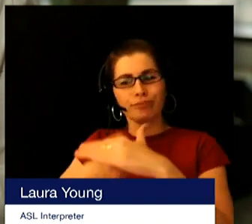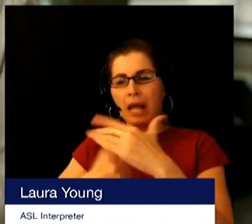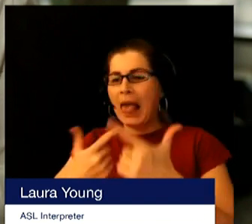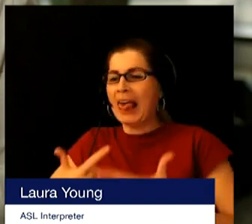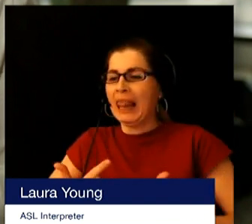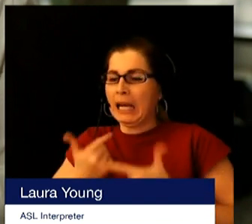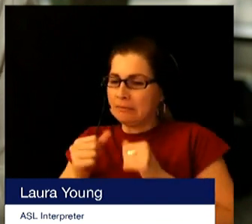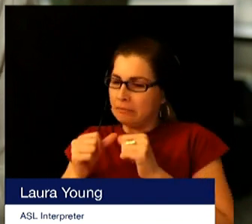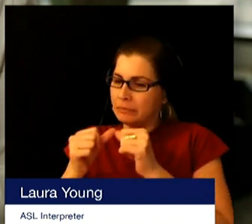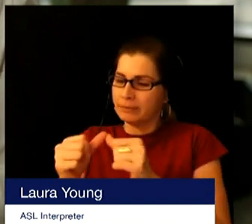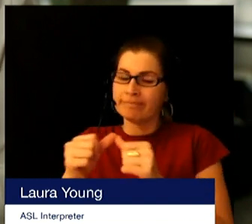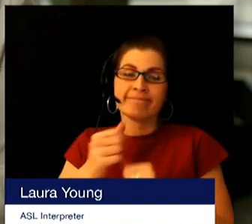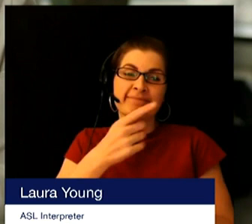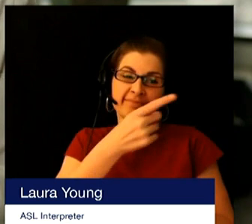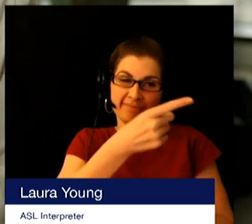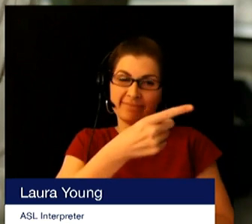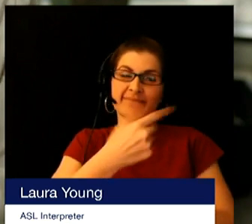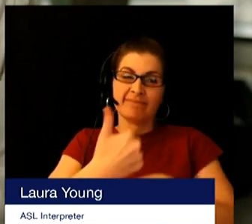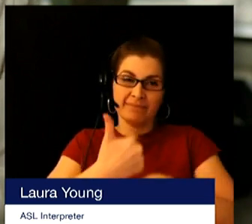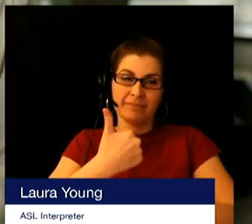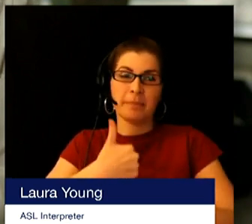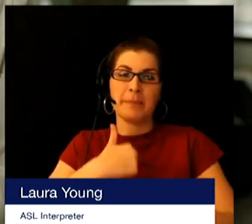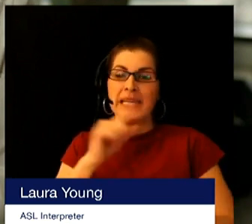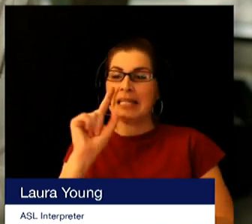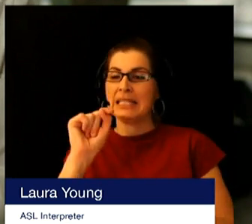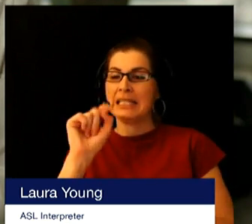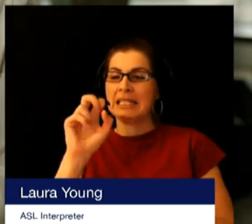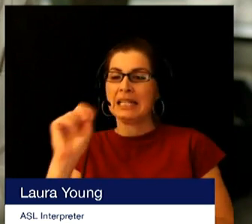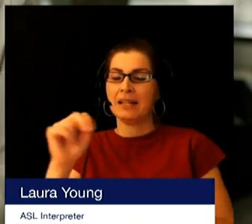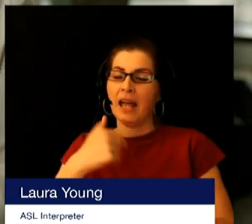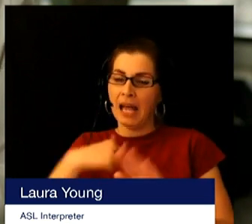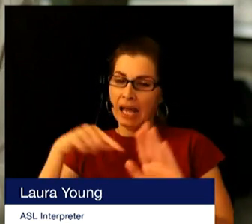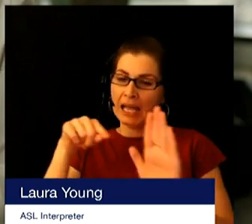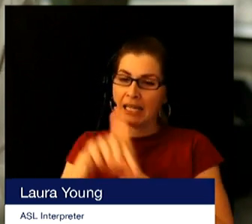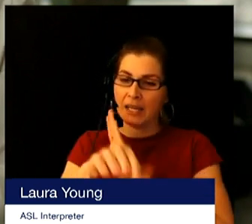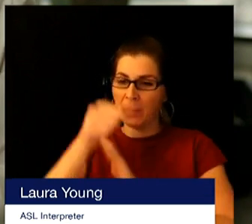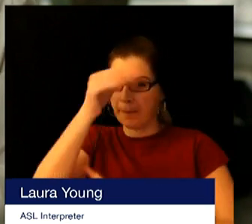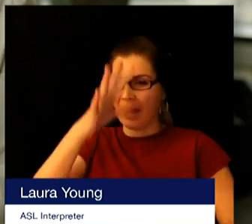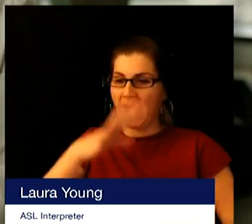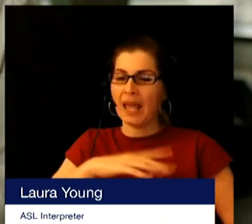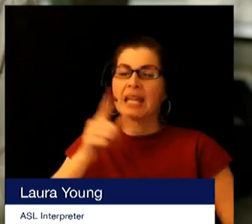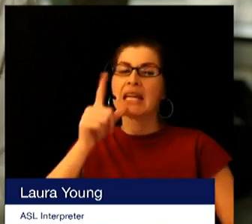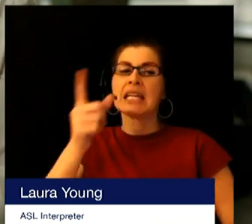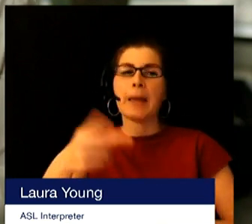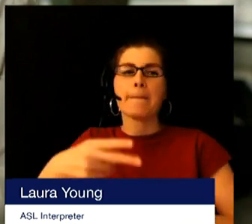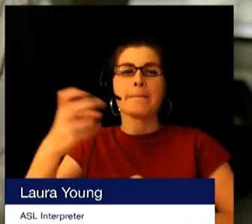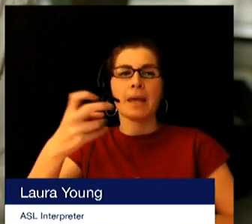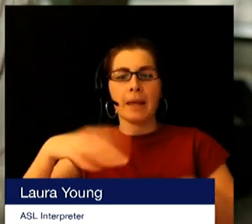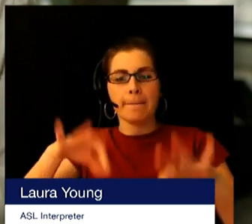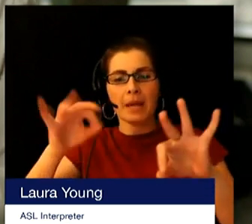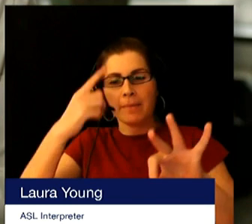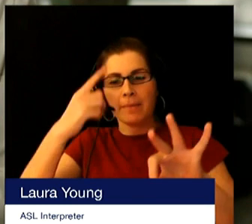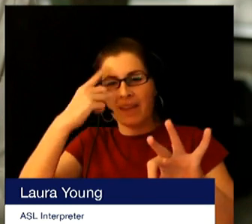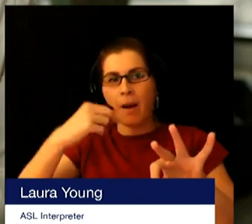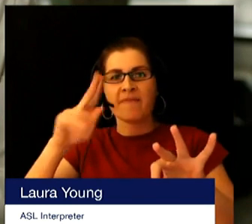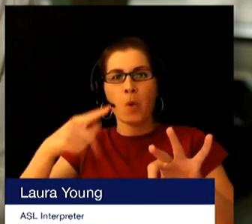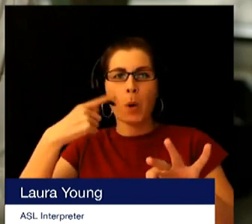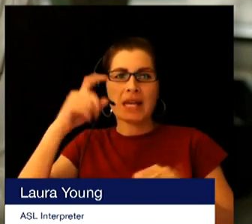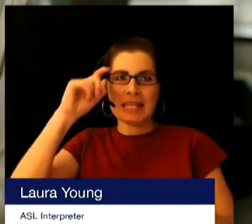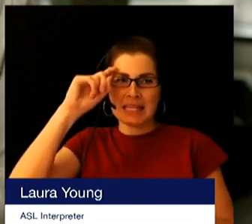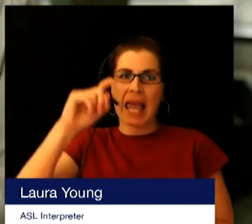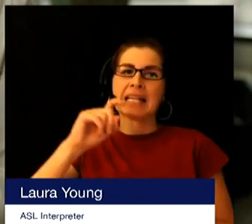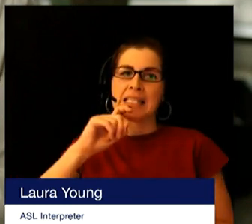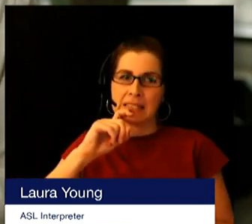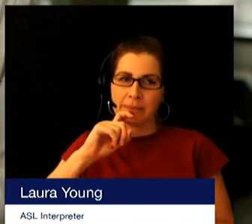in Tennessee of killing a man that had picked me up for sex. And I was sentenced to 51